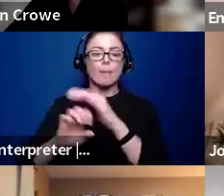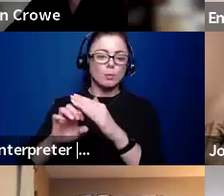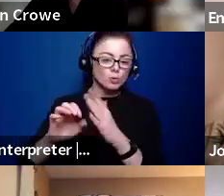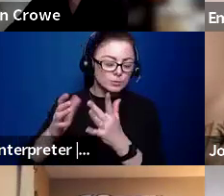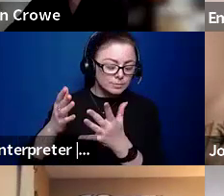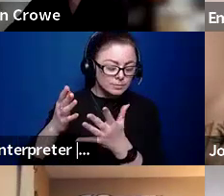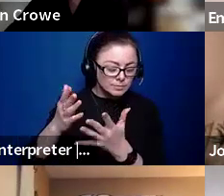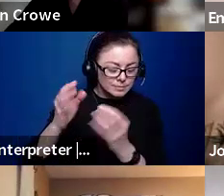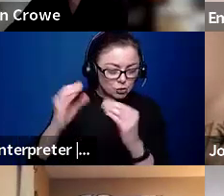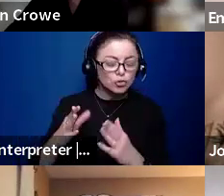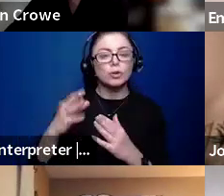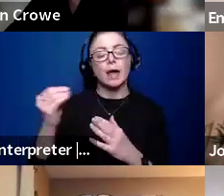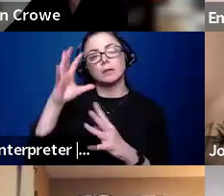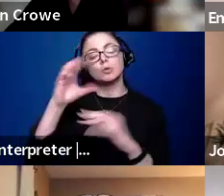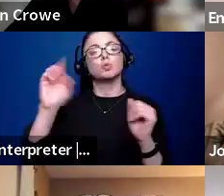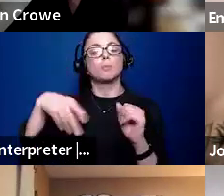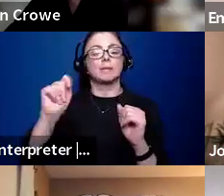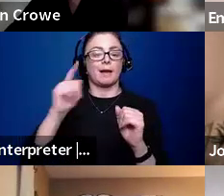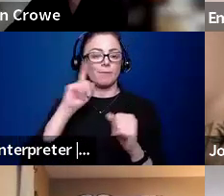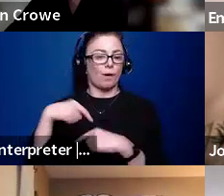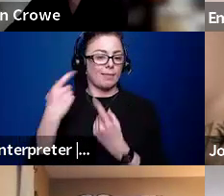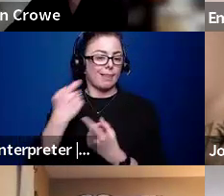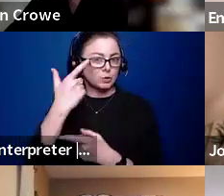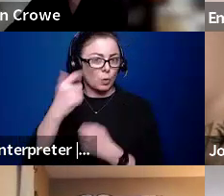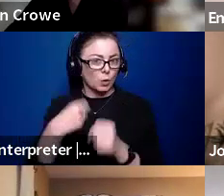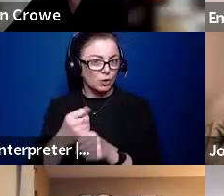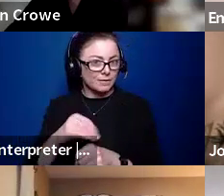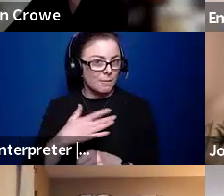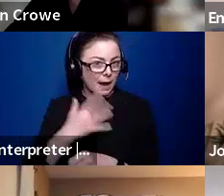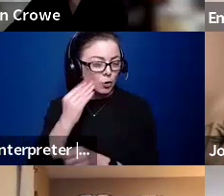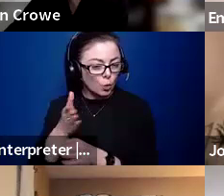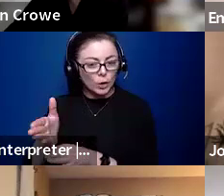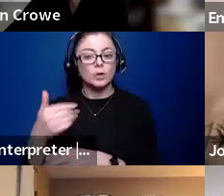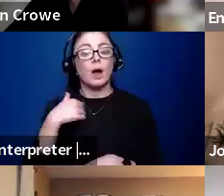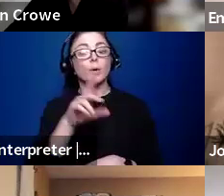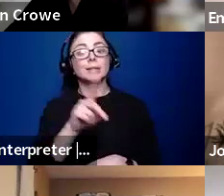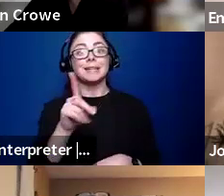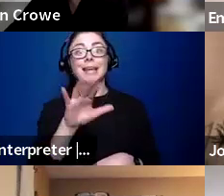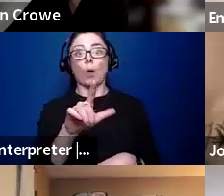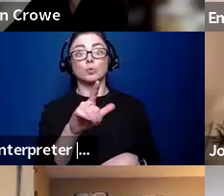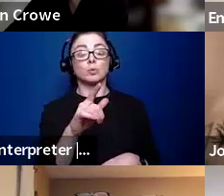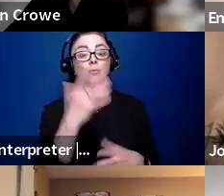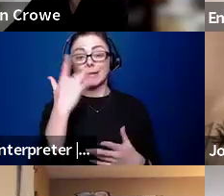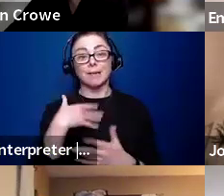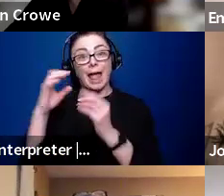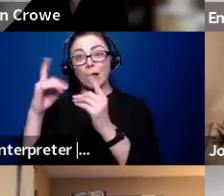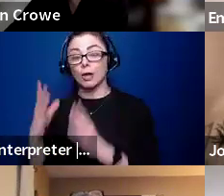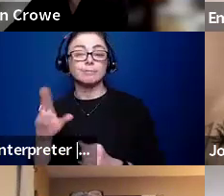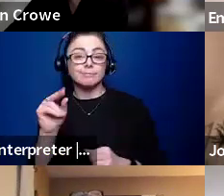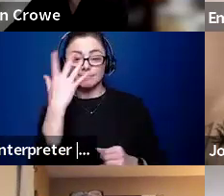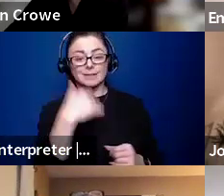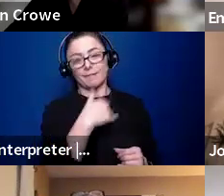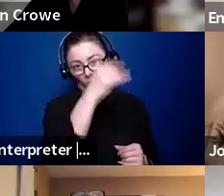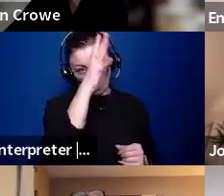The reason I was on the DD Council, though, wasn't because I was an educator. It was because I was a father. My 34-year-old